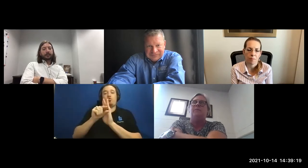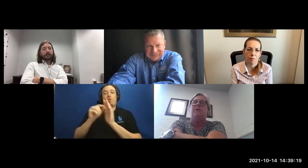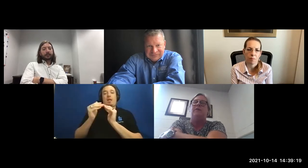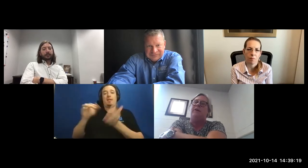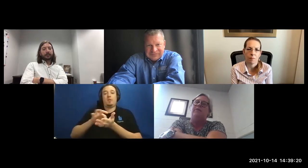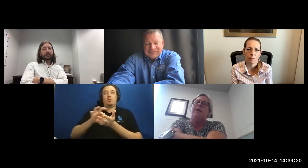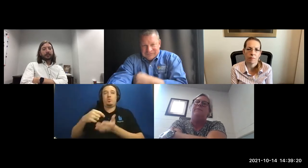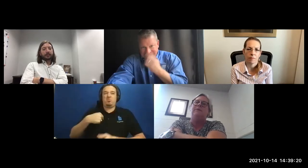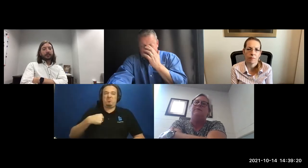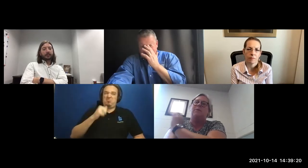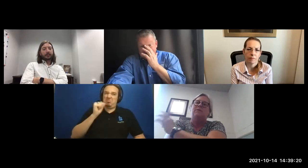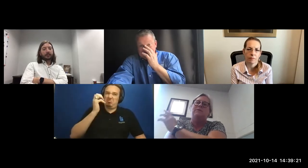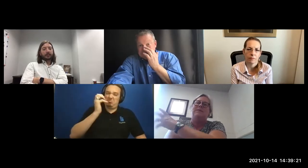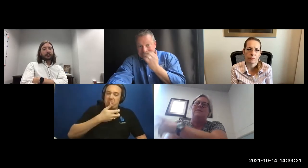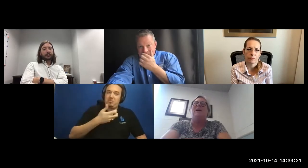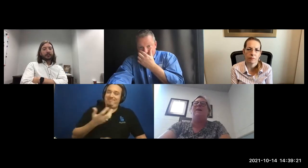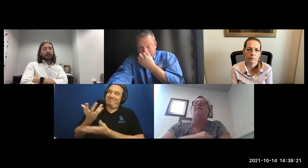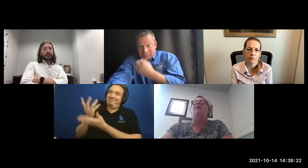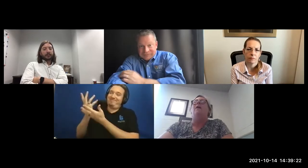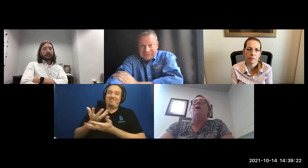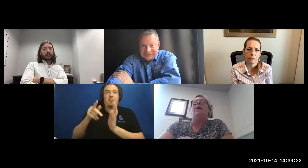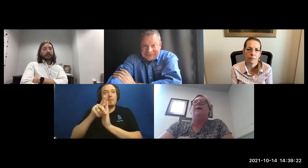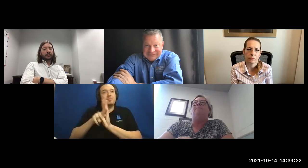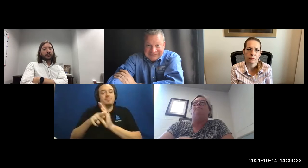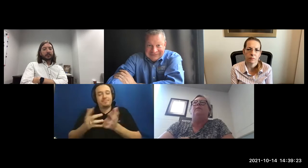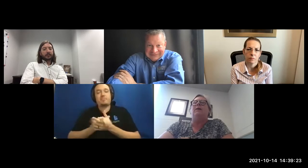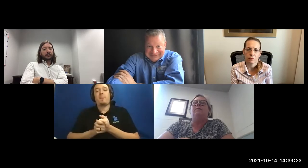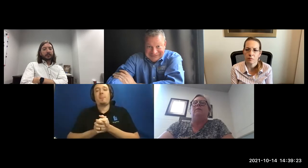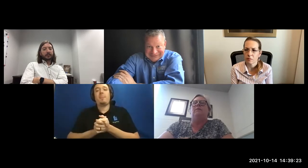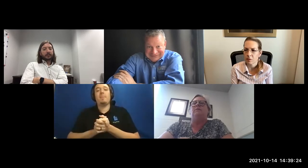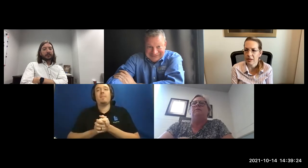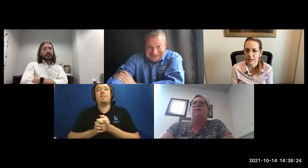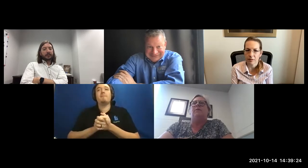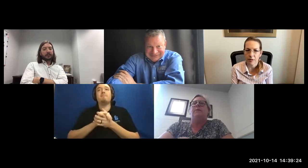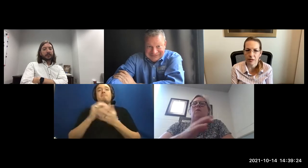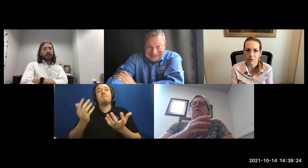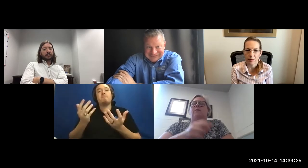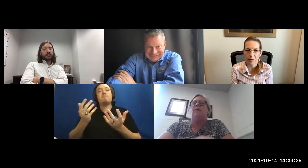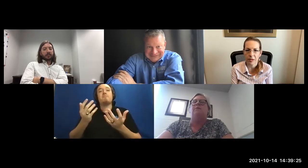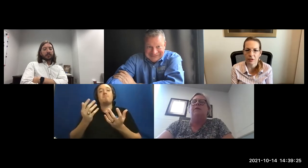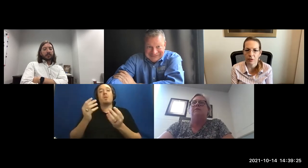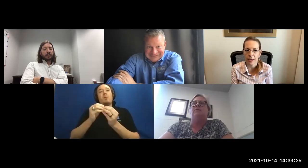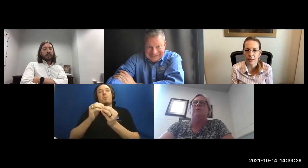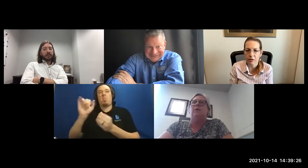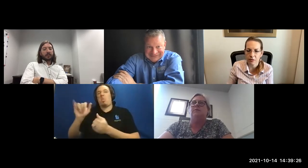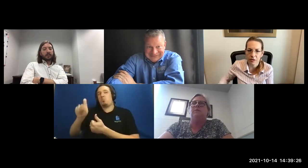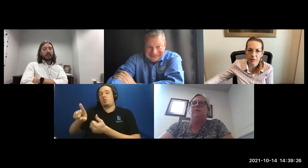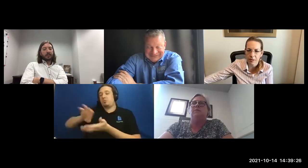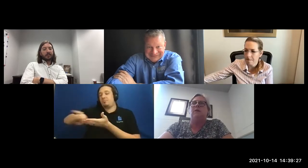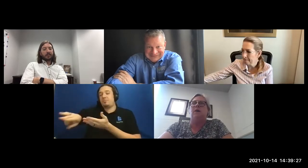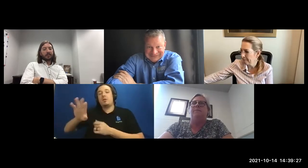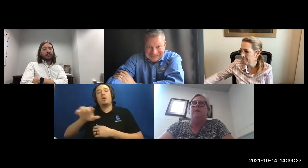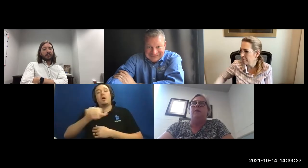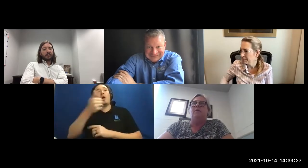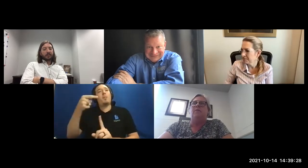don't particularly care for that, but that's the policy that we have. And so that would be a question. The other thing too